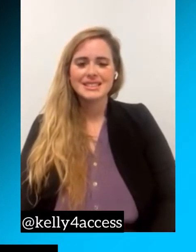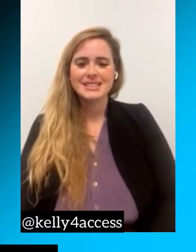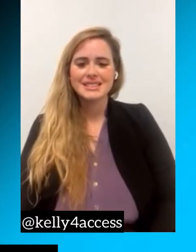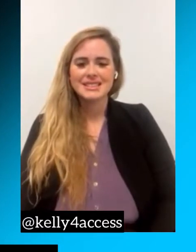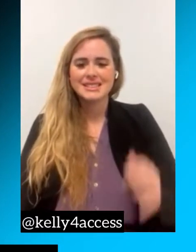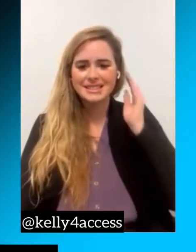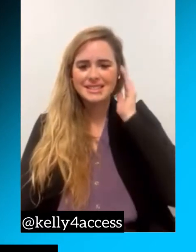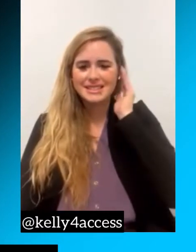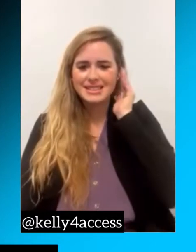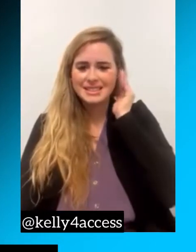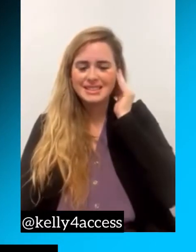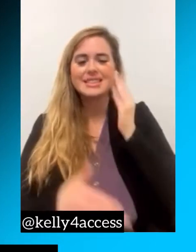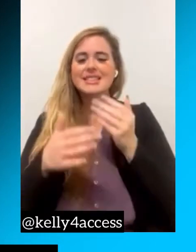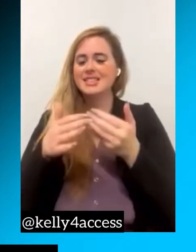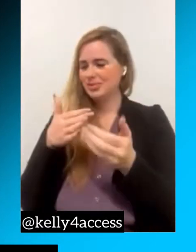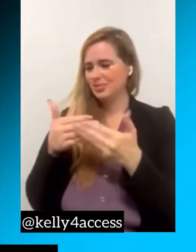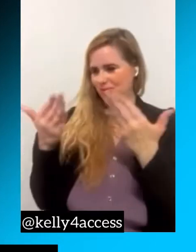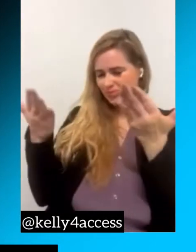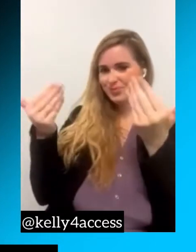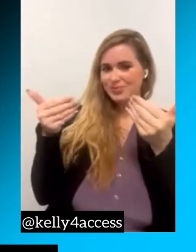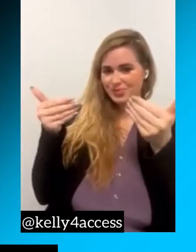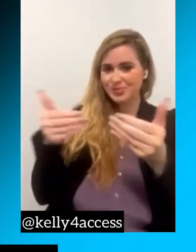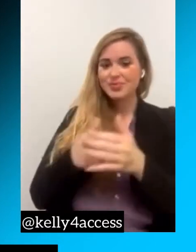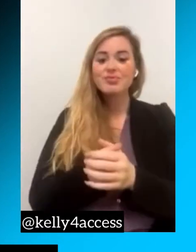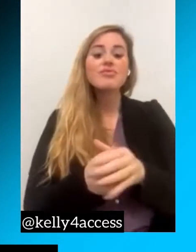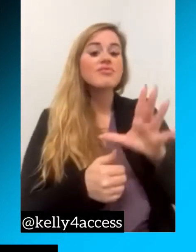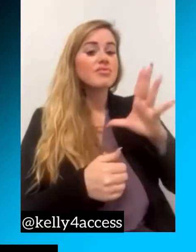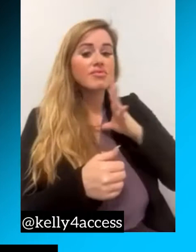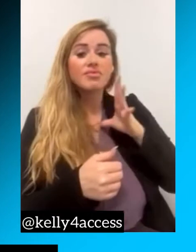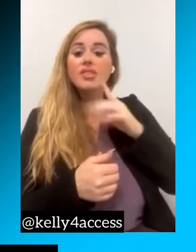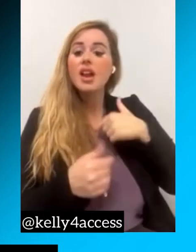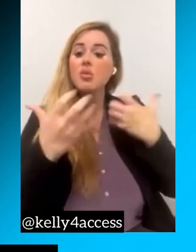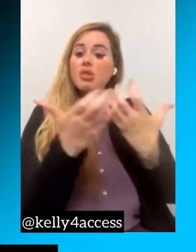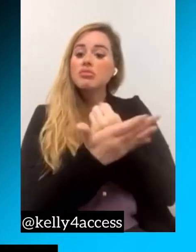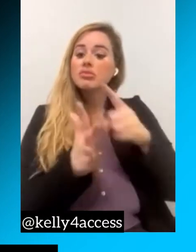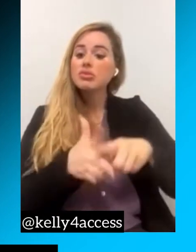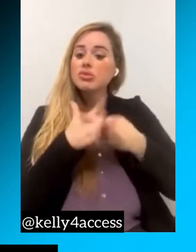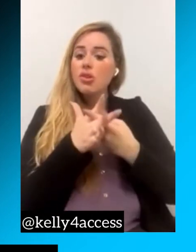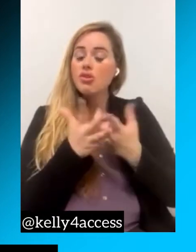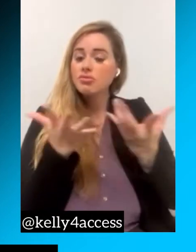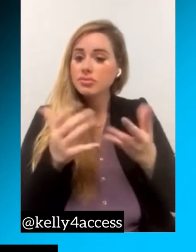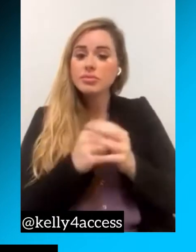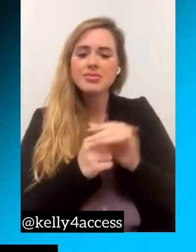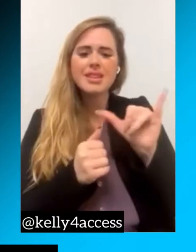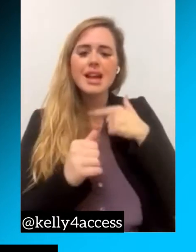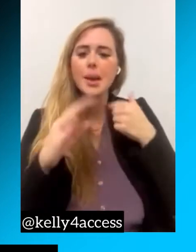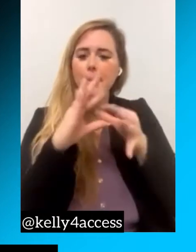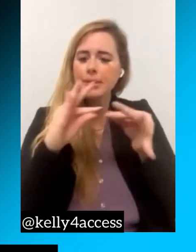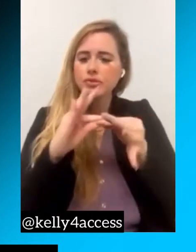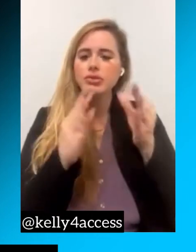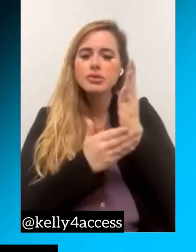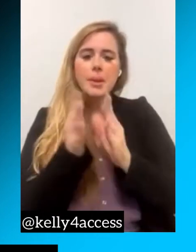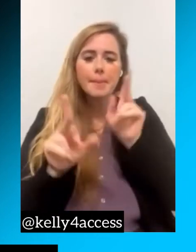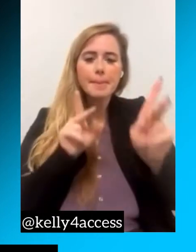So let's go. So I wanted to start off with, like I said, some people maybe need to